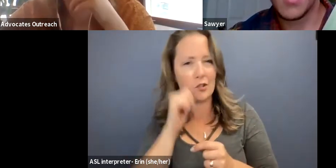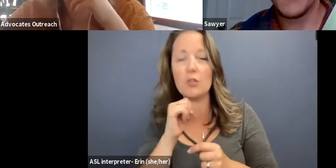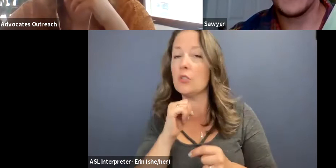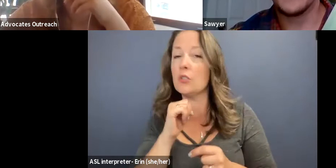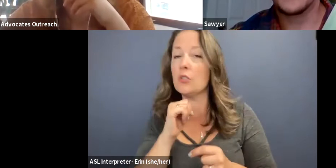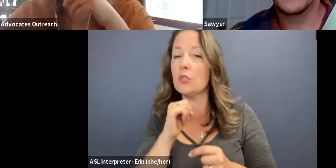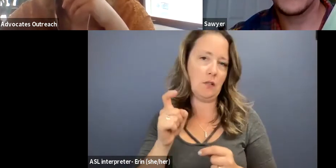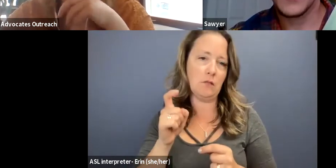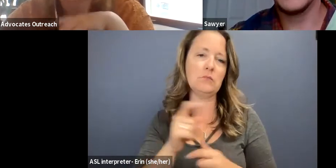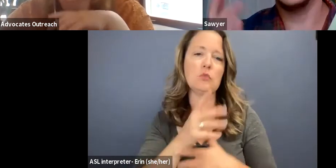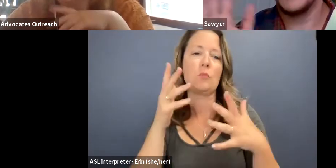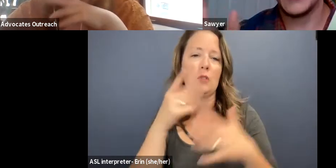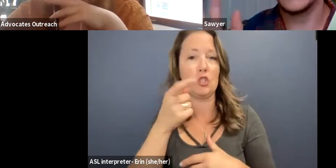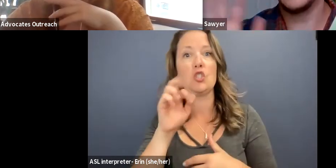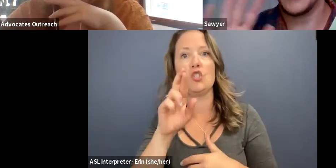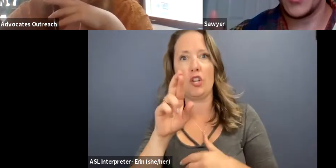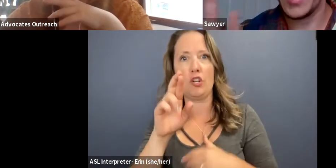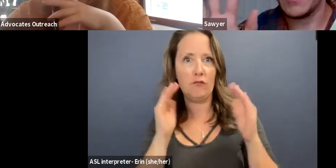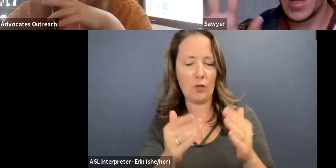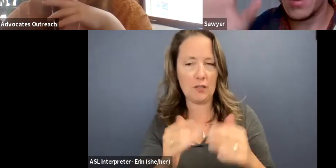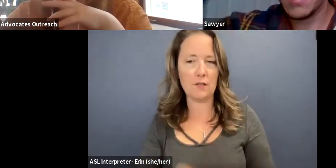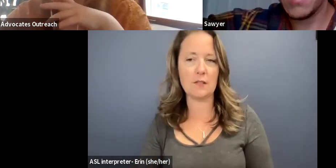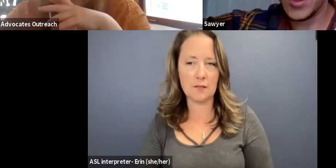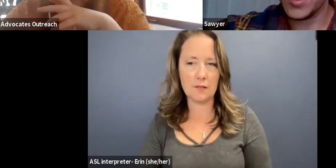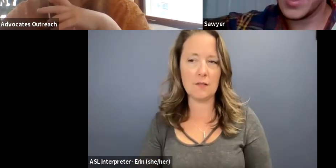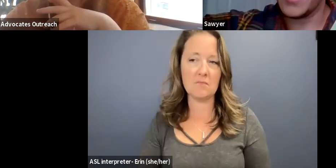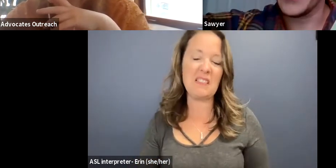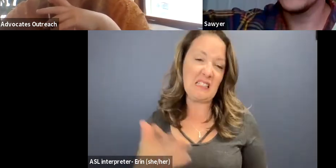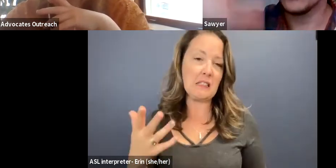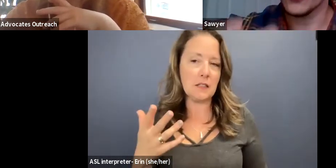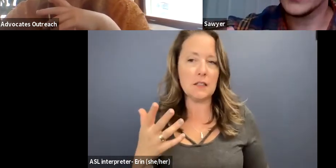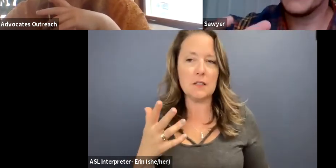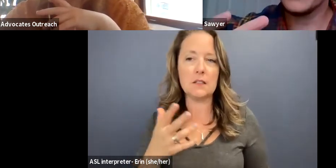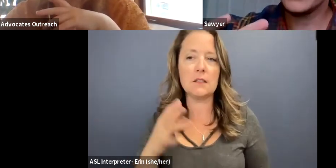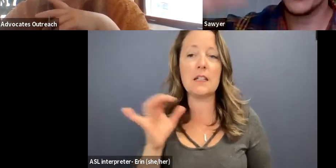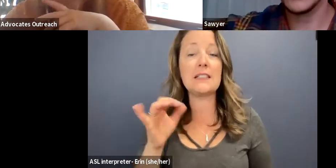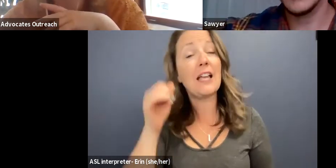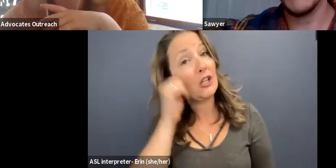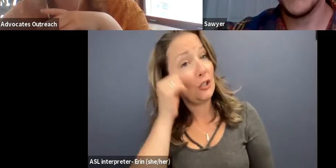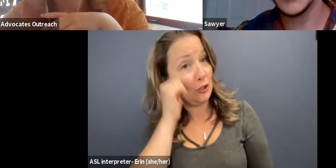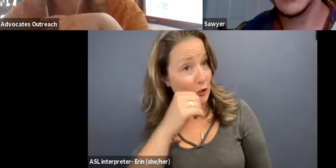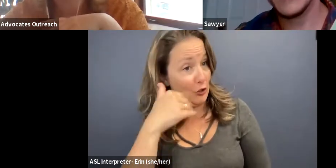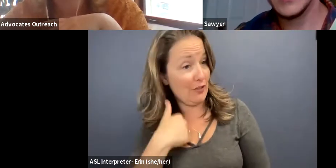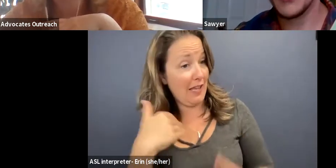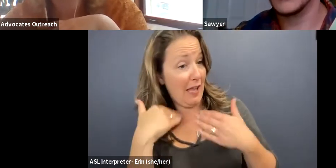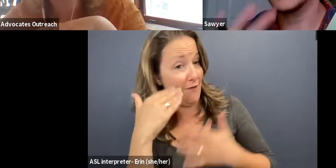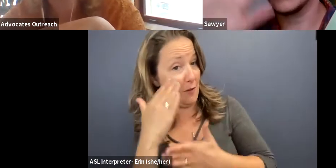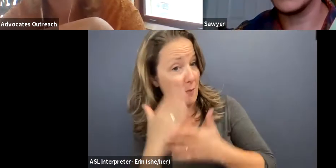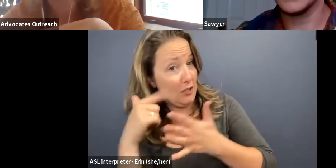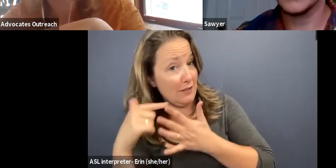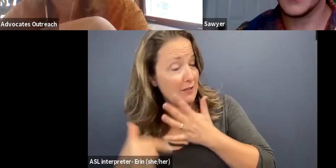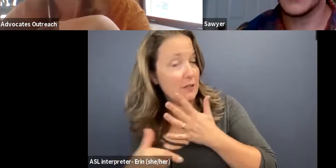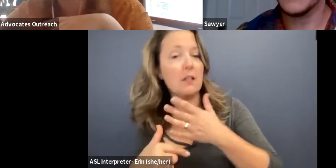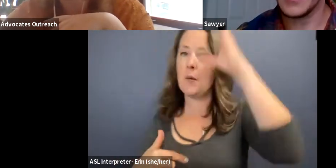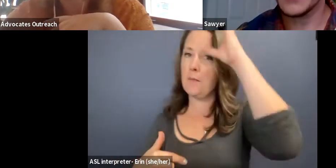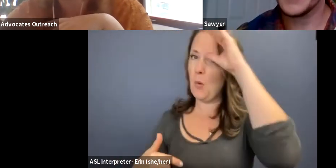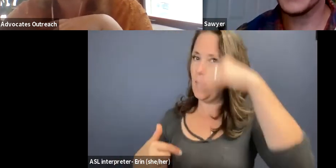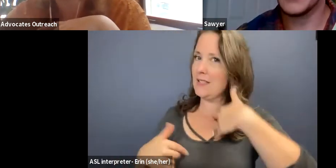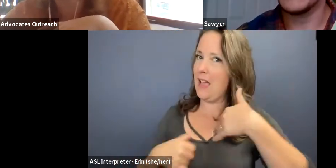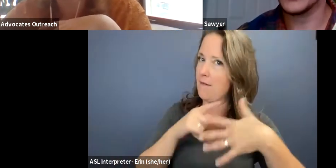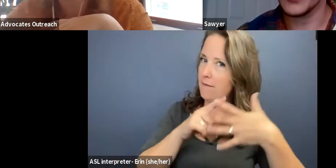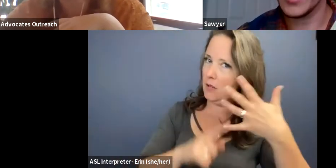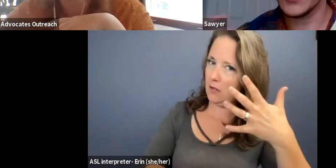feel discomfort or like you want to be in a different situation, or need more time, that's